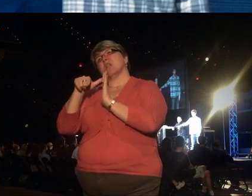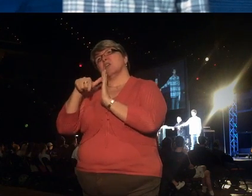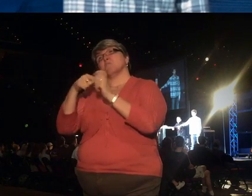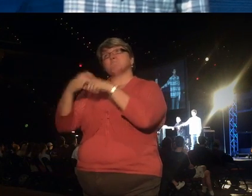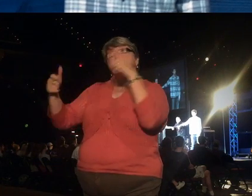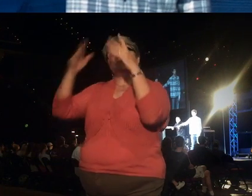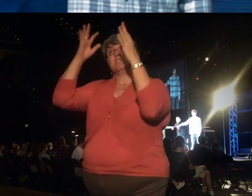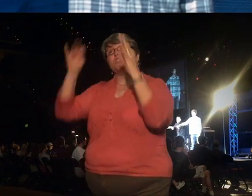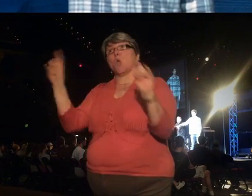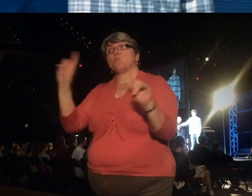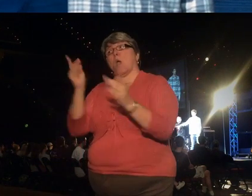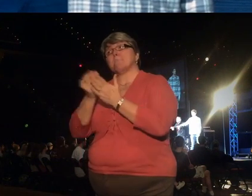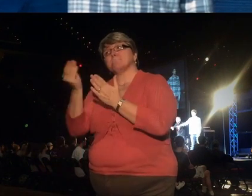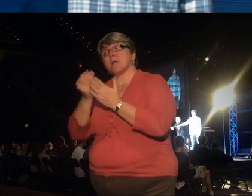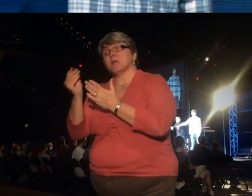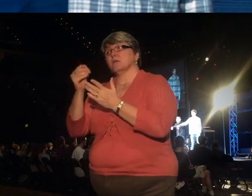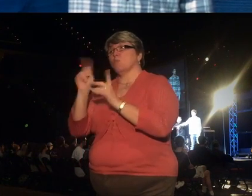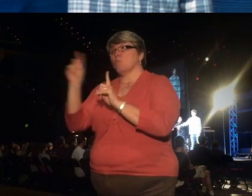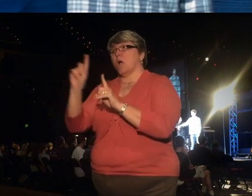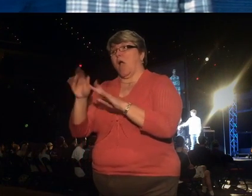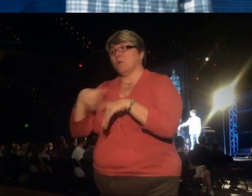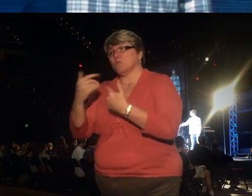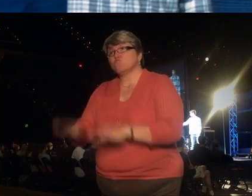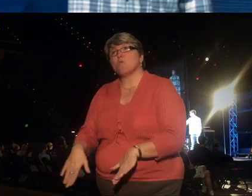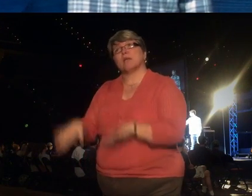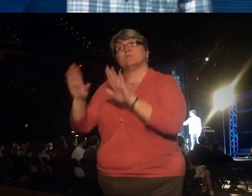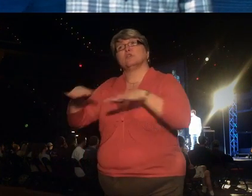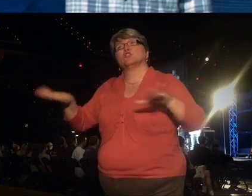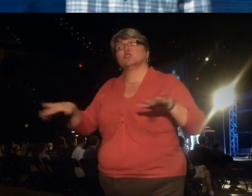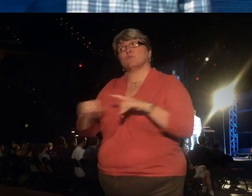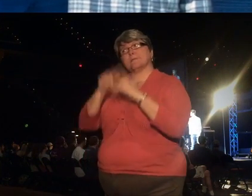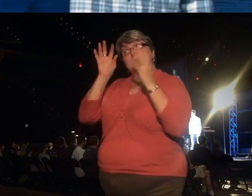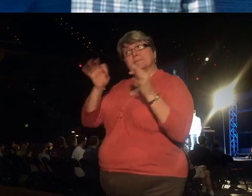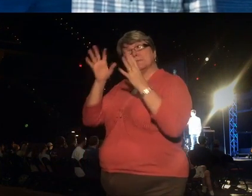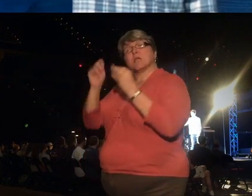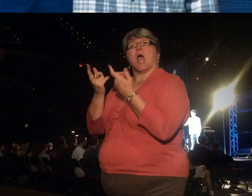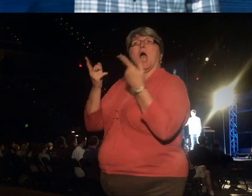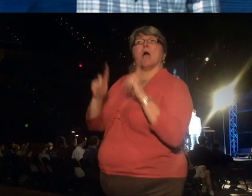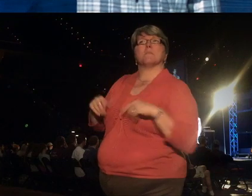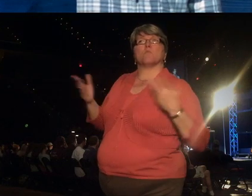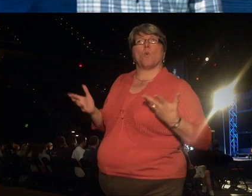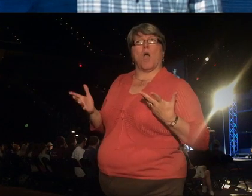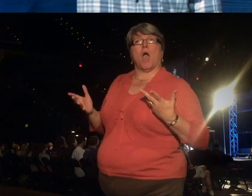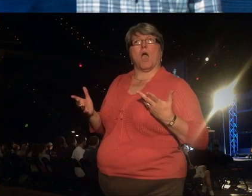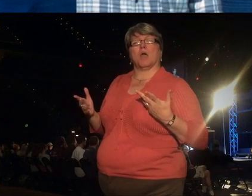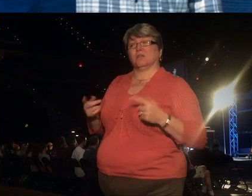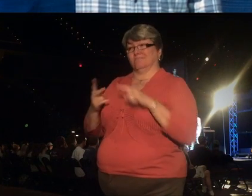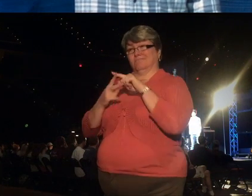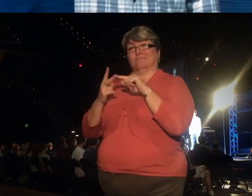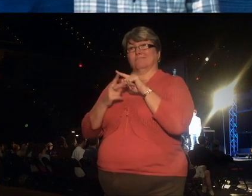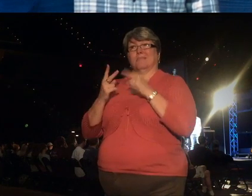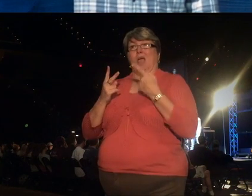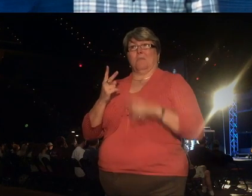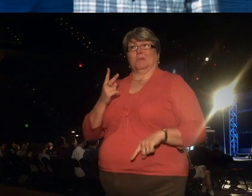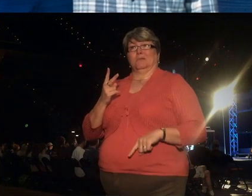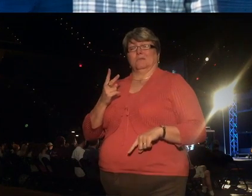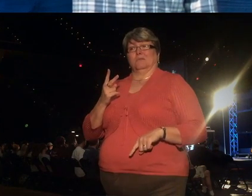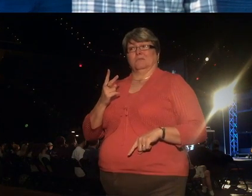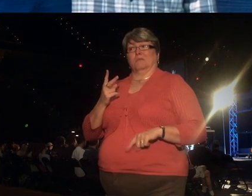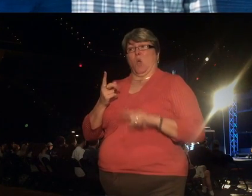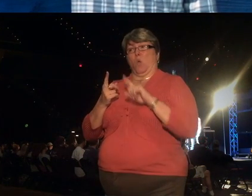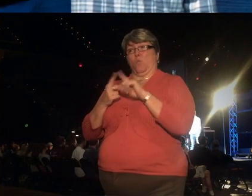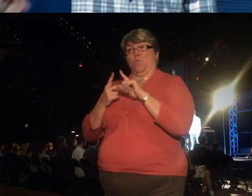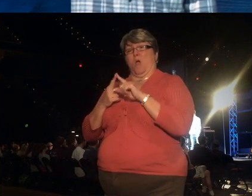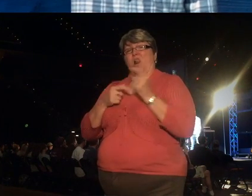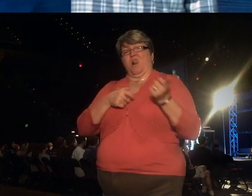where we spend our money and how we raise our kids, and you start to make those decisions, what's going to happen? One of two things. One is going to start to pull